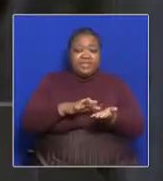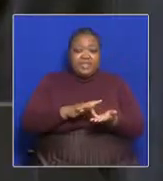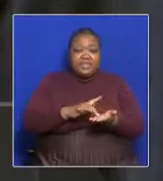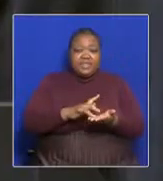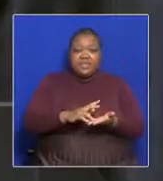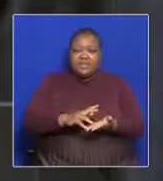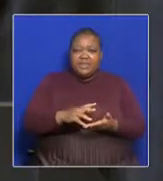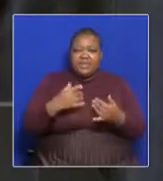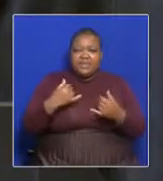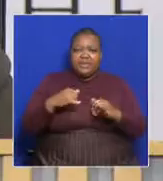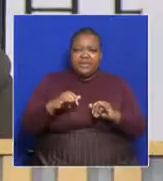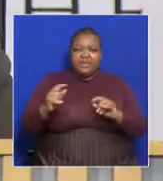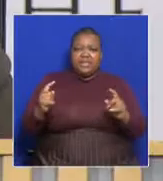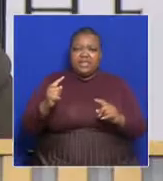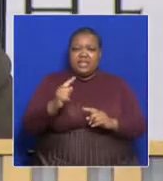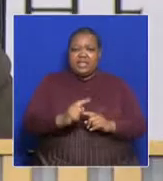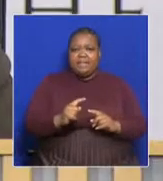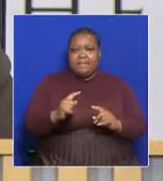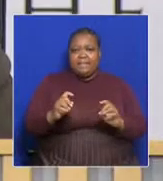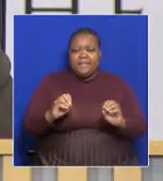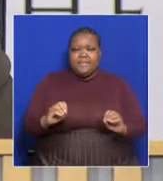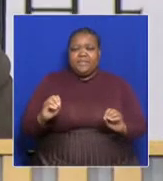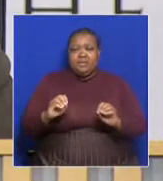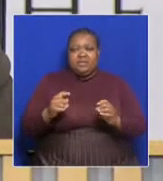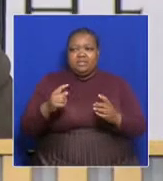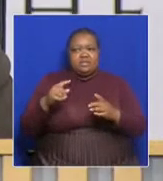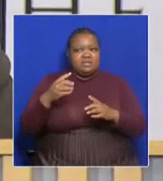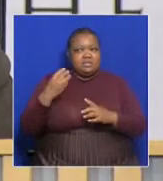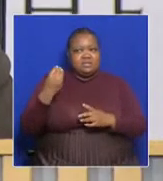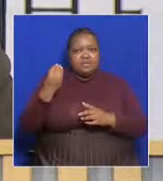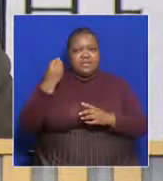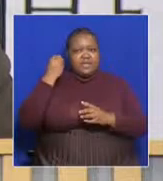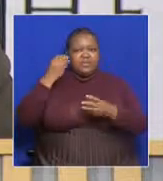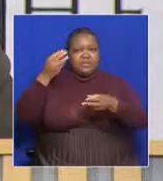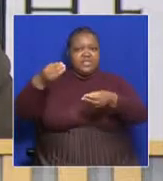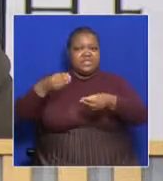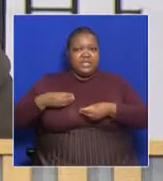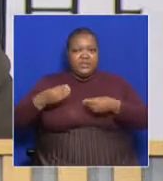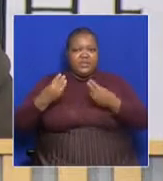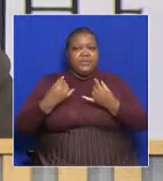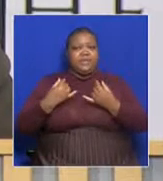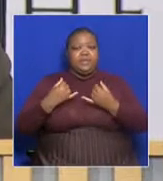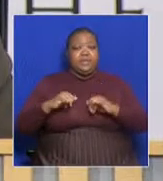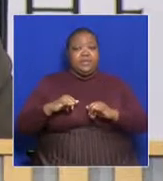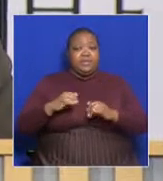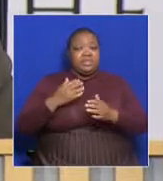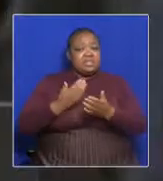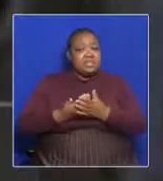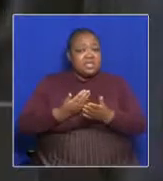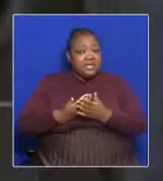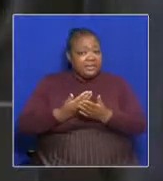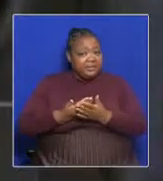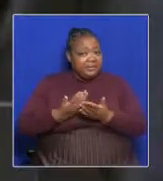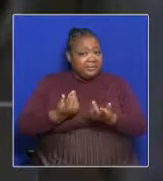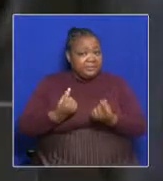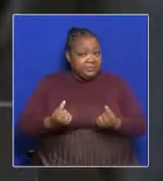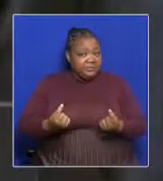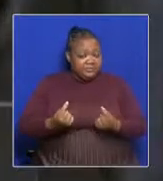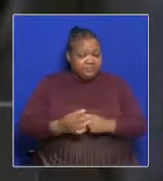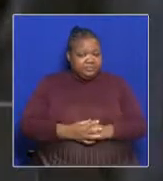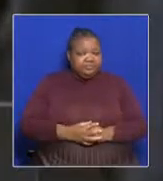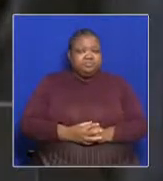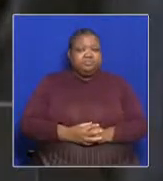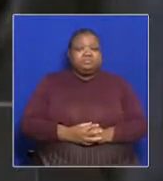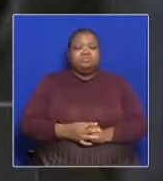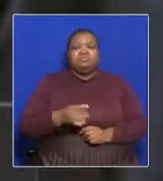anything anyway out of them. It's not a satisfactory explanation because there's always the chance. Yes, there is. Even if it's a small chance, there's